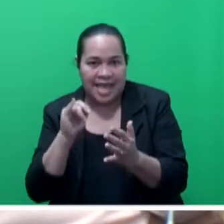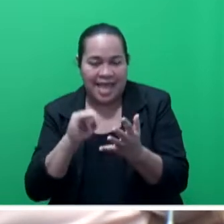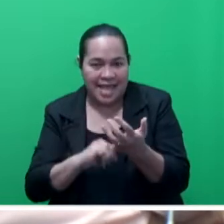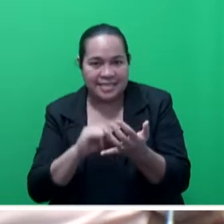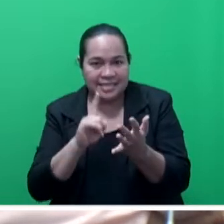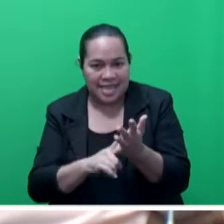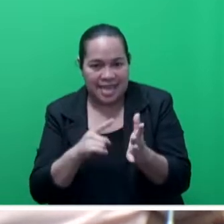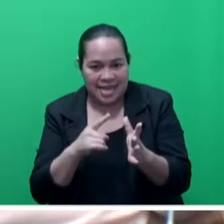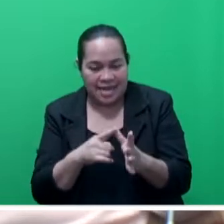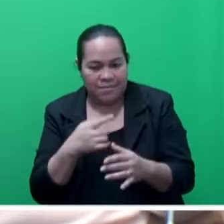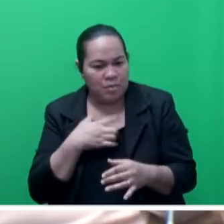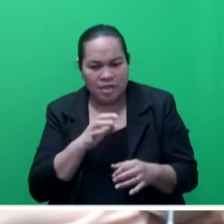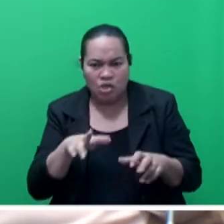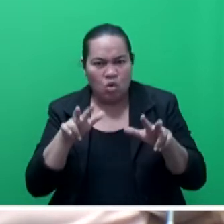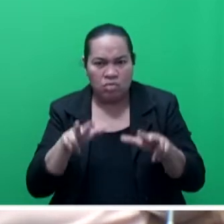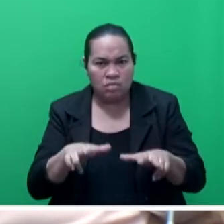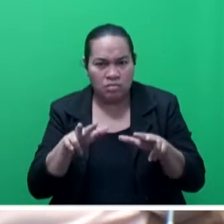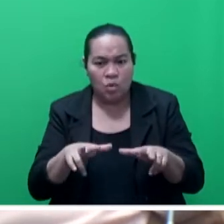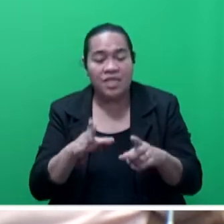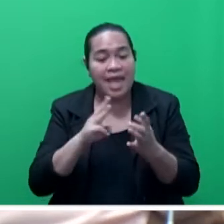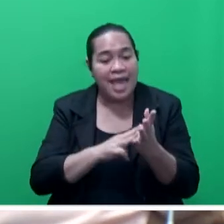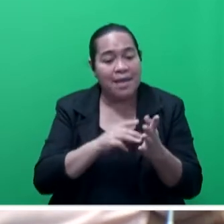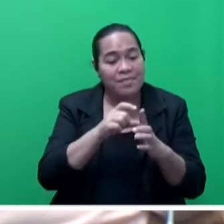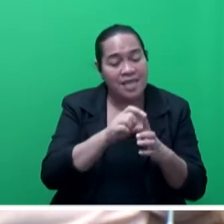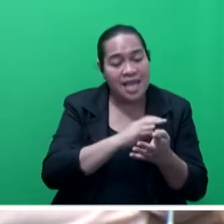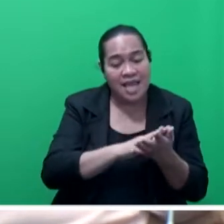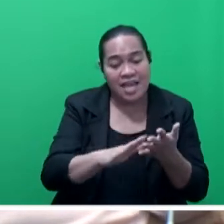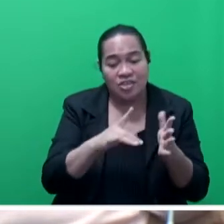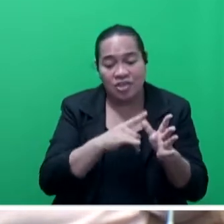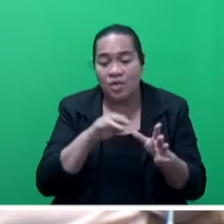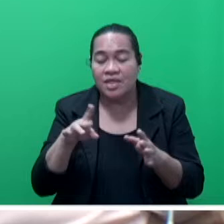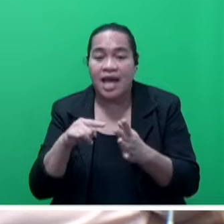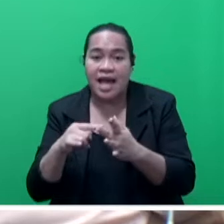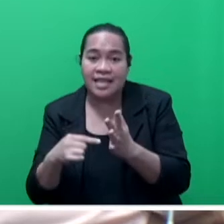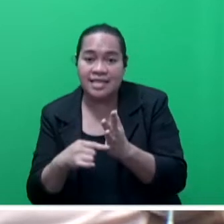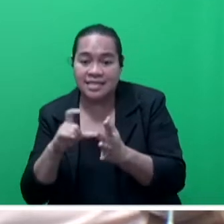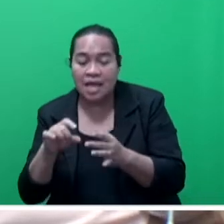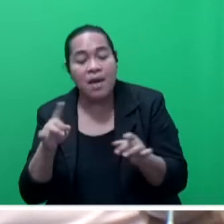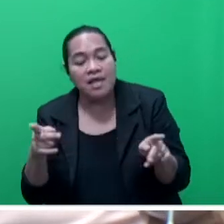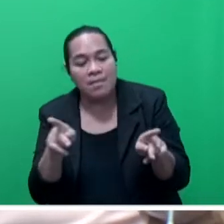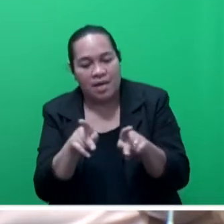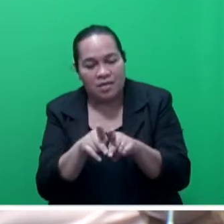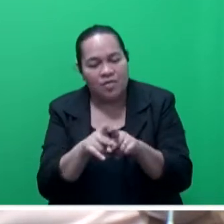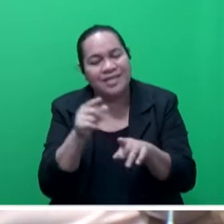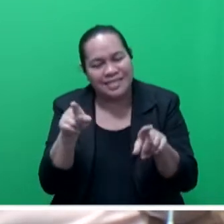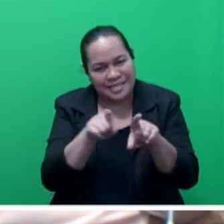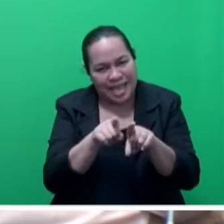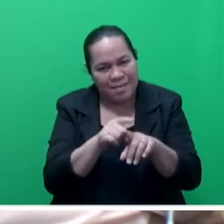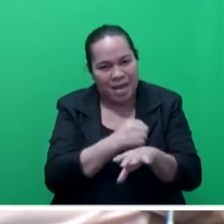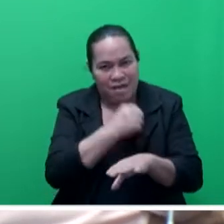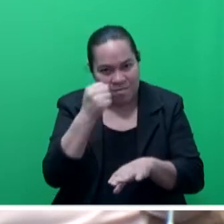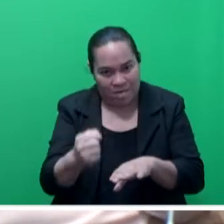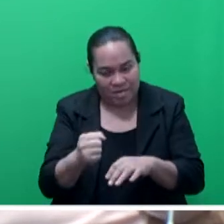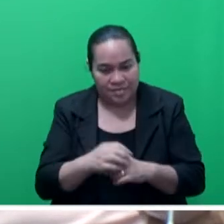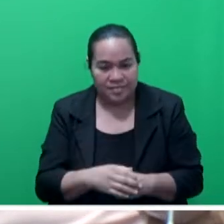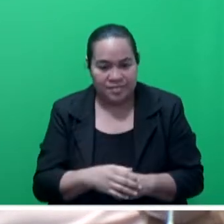no contractual relationship between MEHA and ITC, except that they are both part of the same government machinery, and